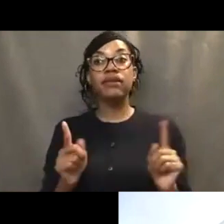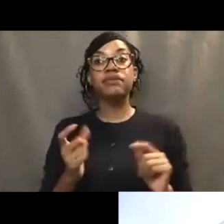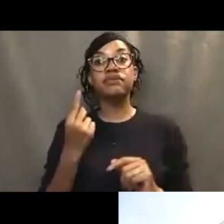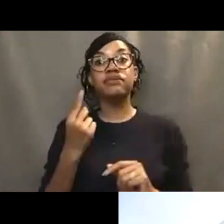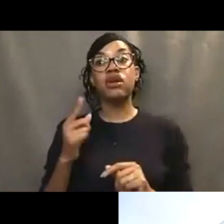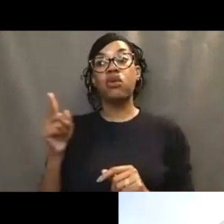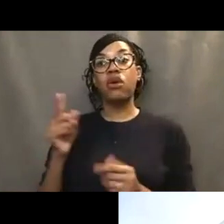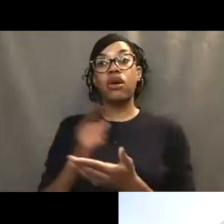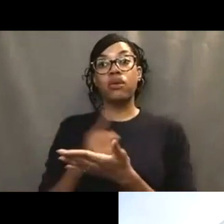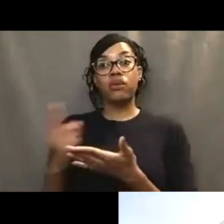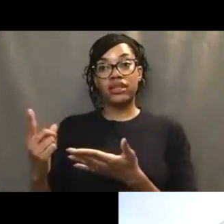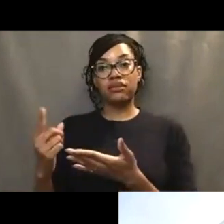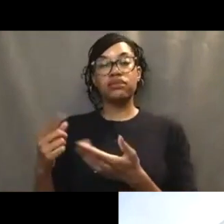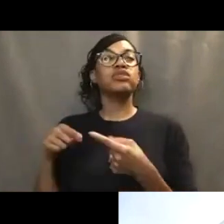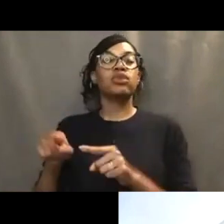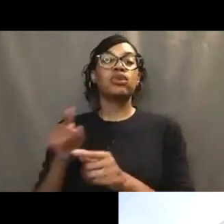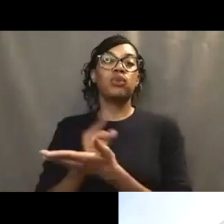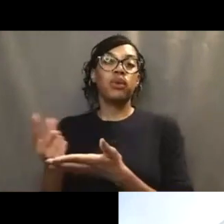strike,